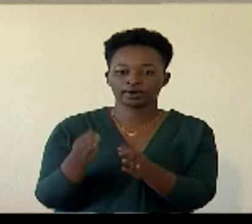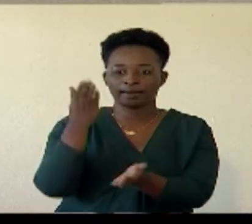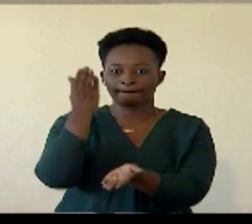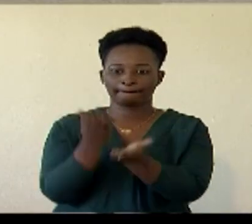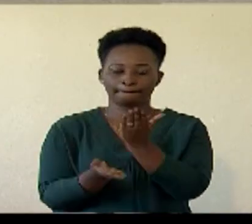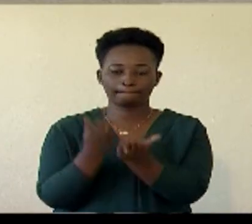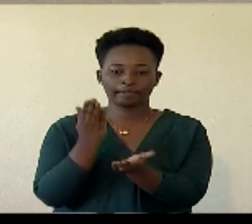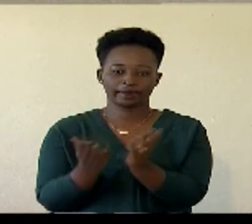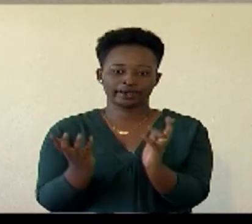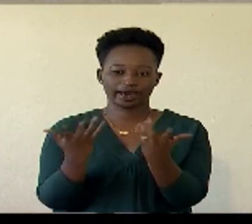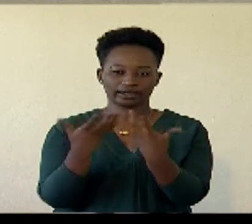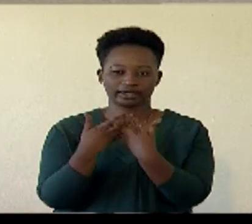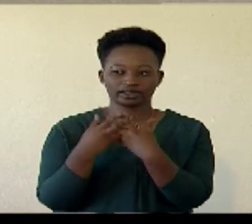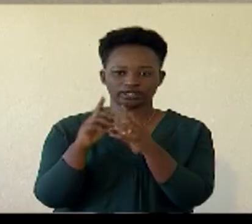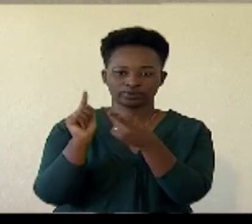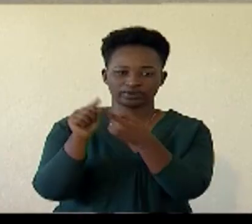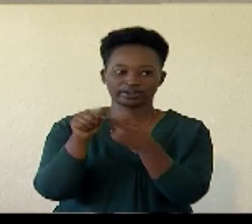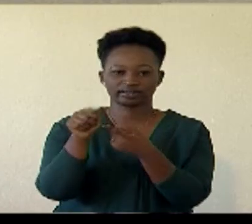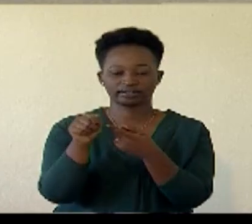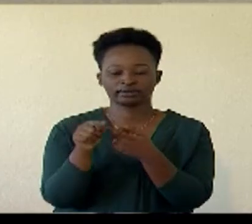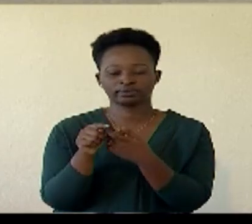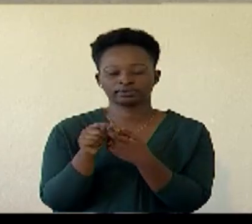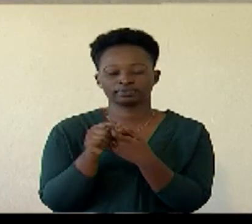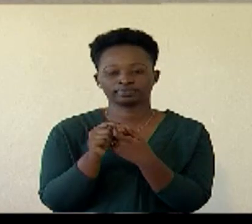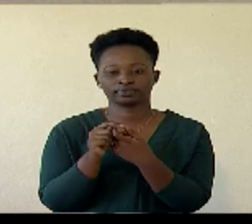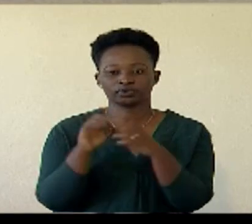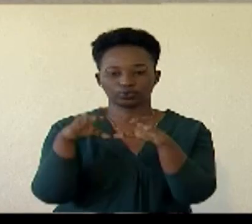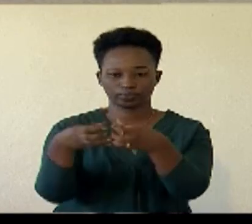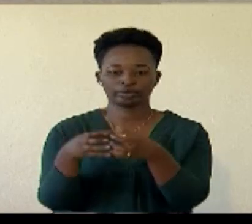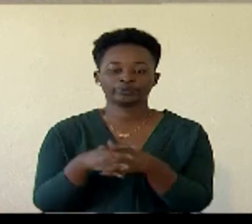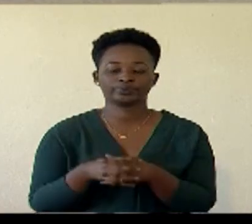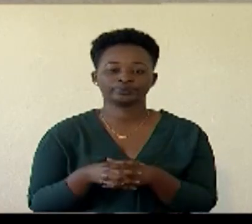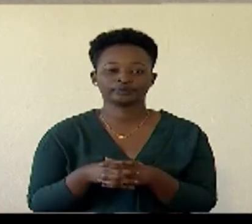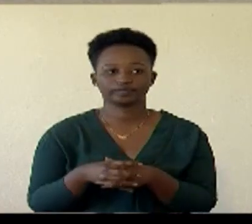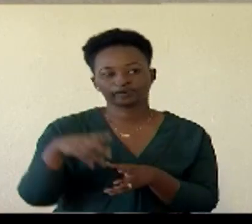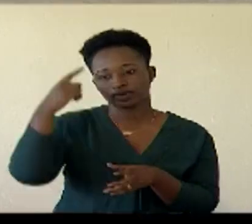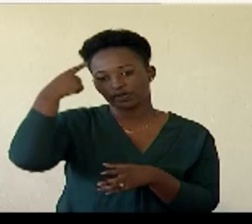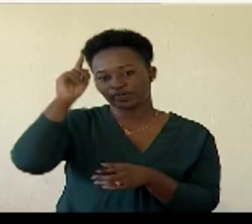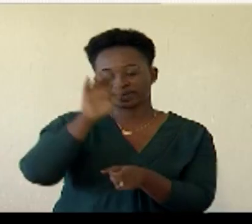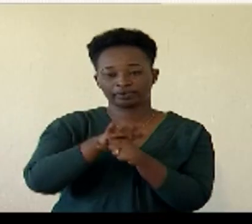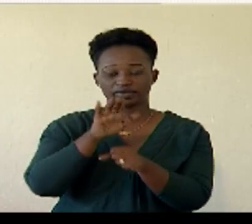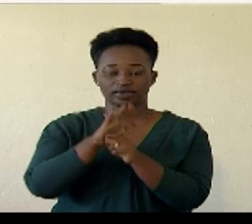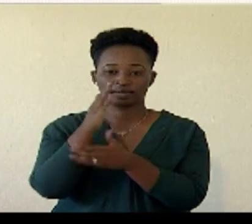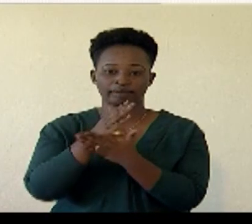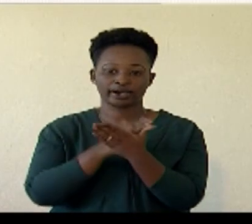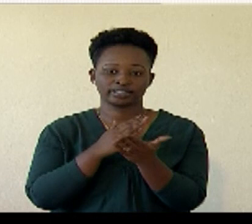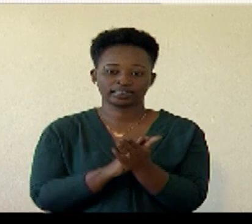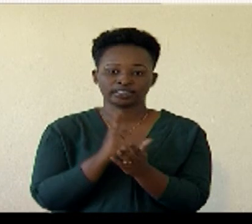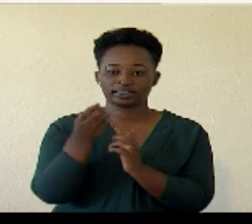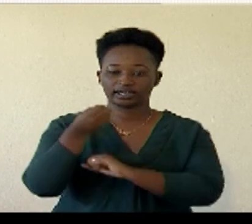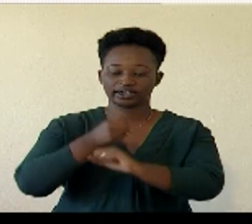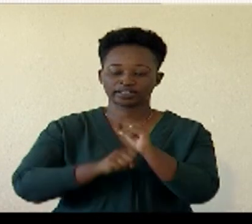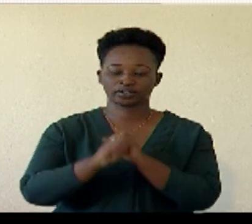be attached on that group. So for the most part, the reactions of